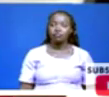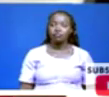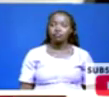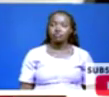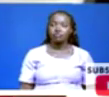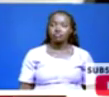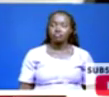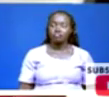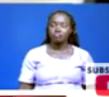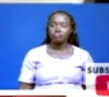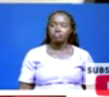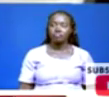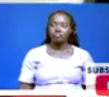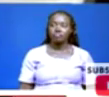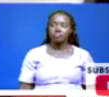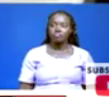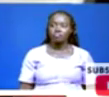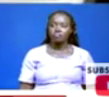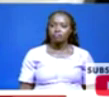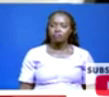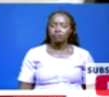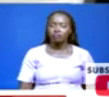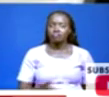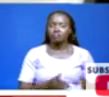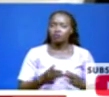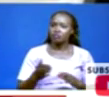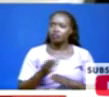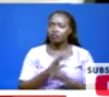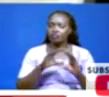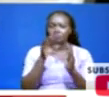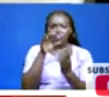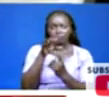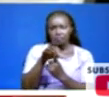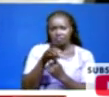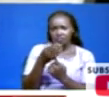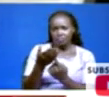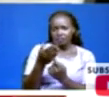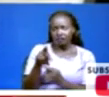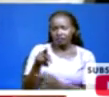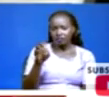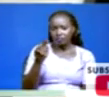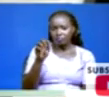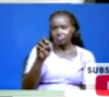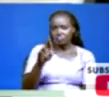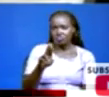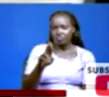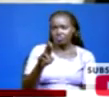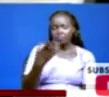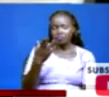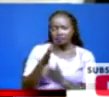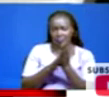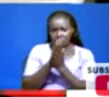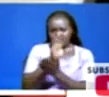a bit of carring. Now, former world champion Miki Biasion and Peter Solberg will be the star attractions at